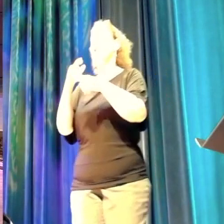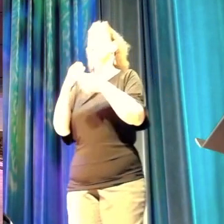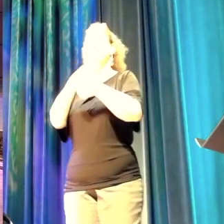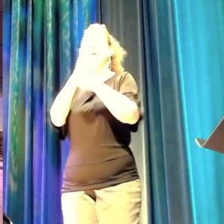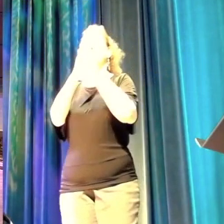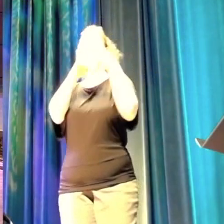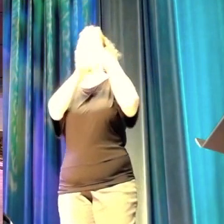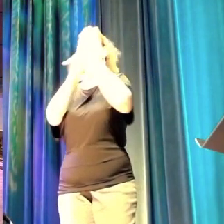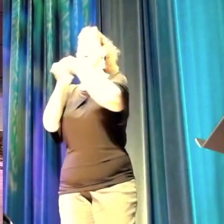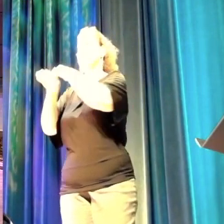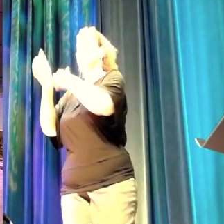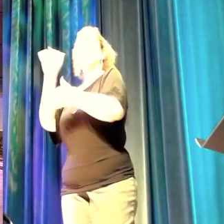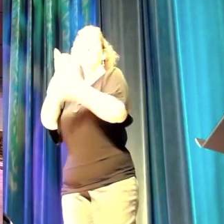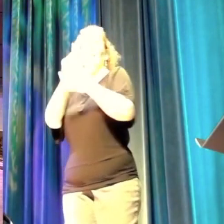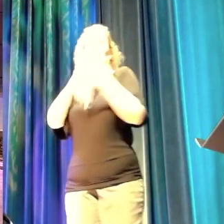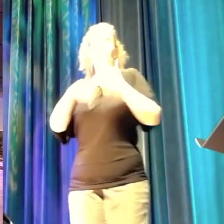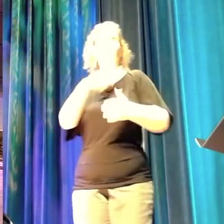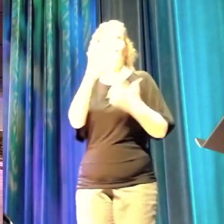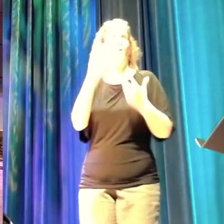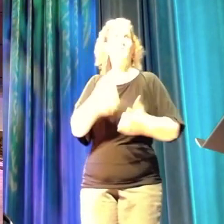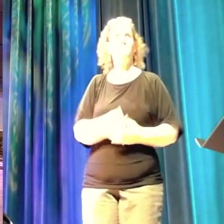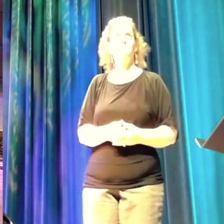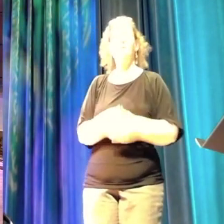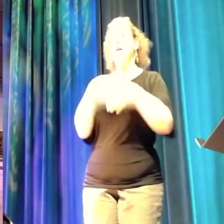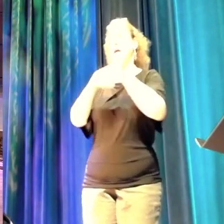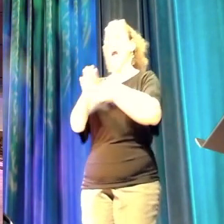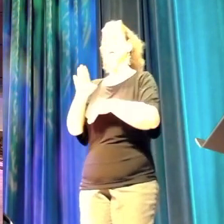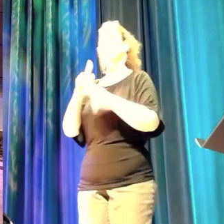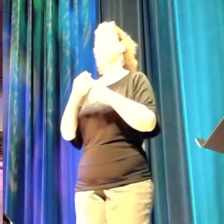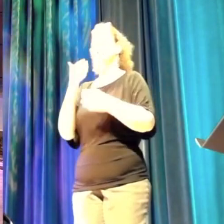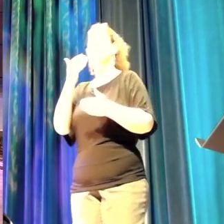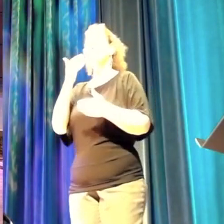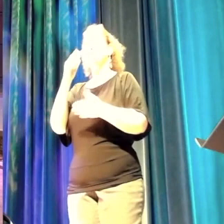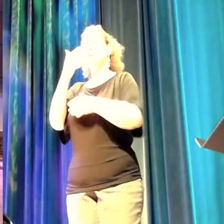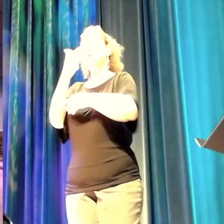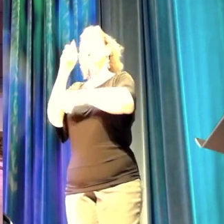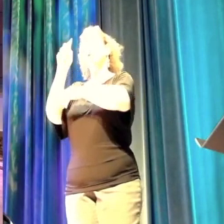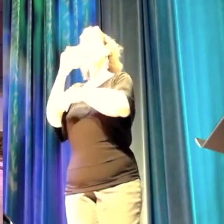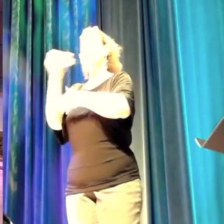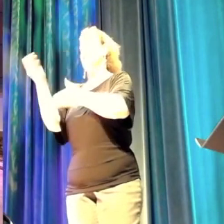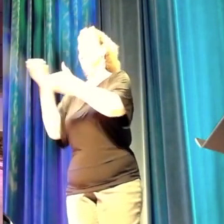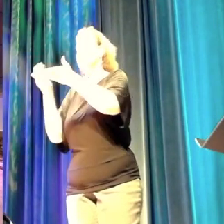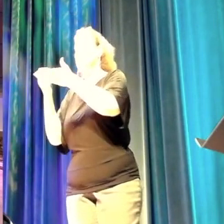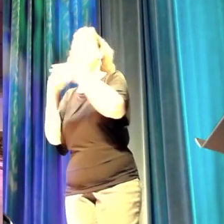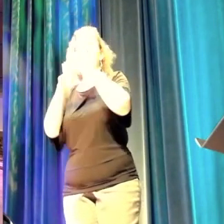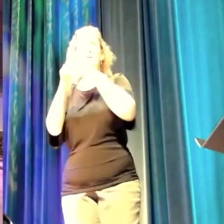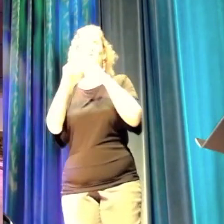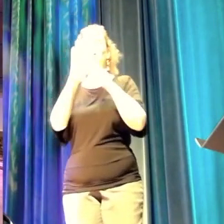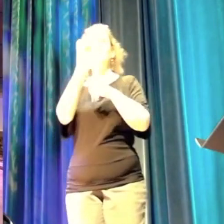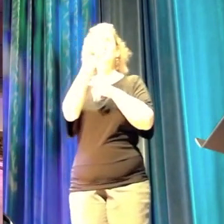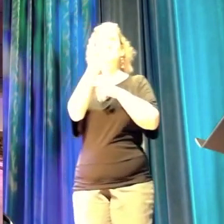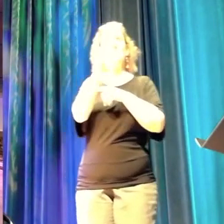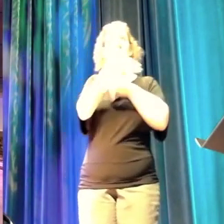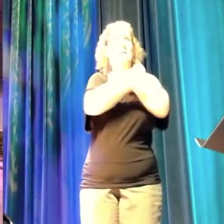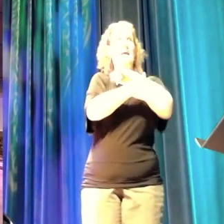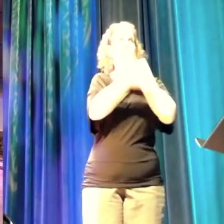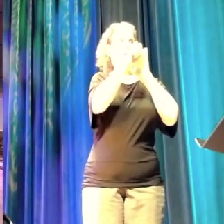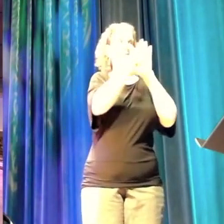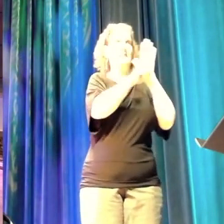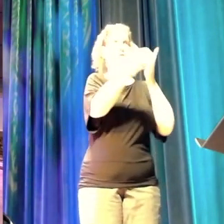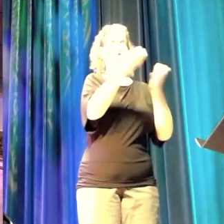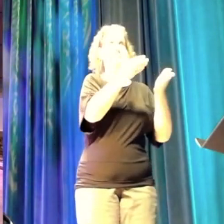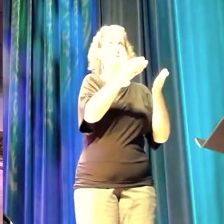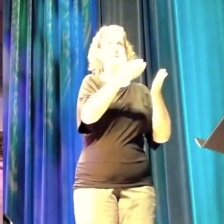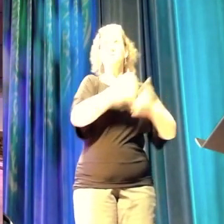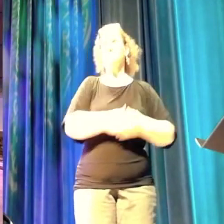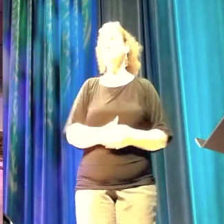access, and that's what we want. Access to goods and services, access to city, county, and state